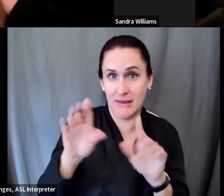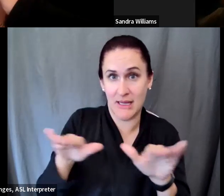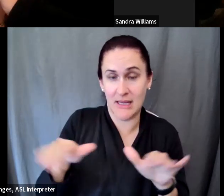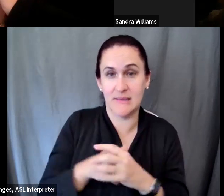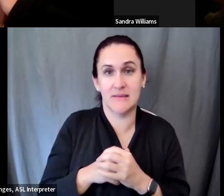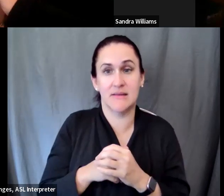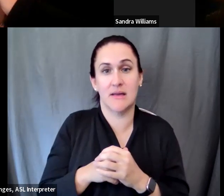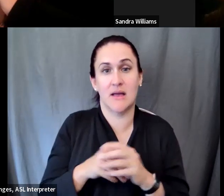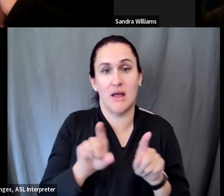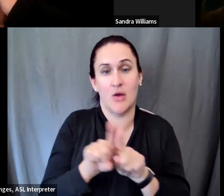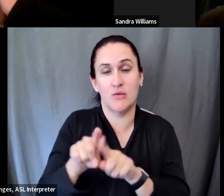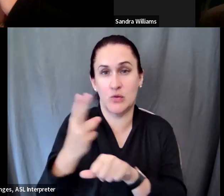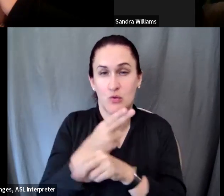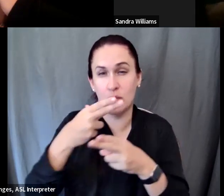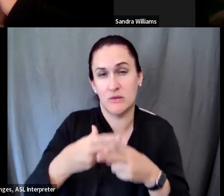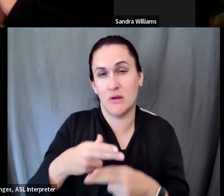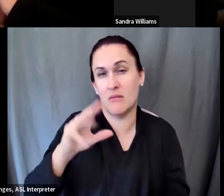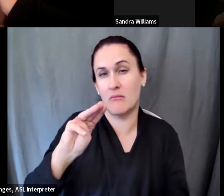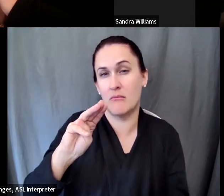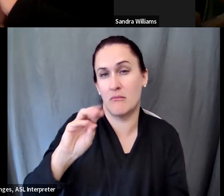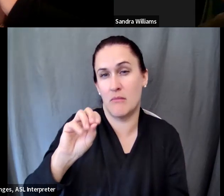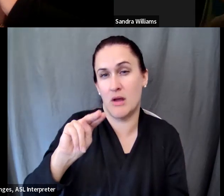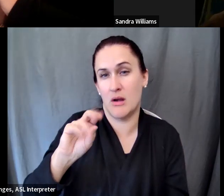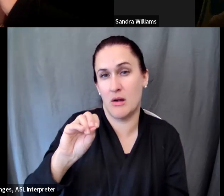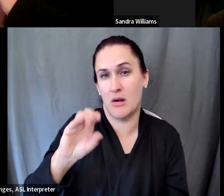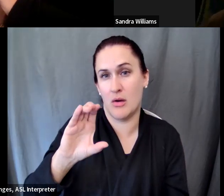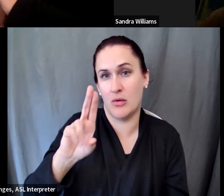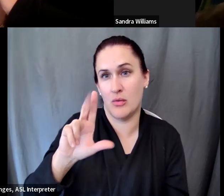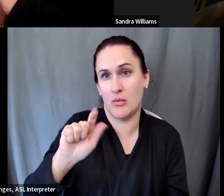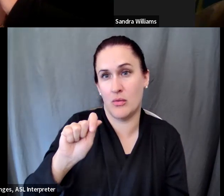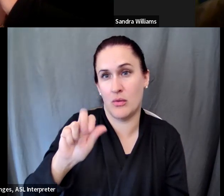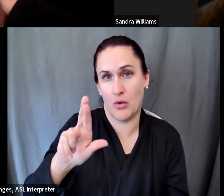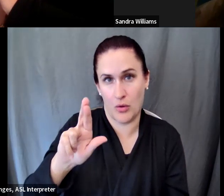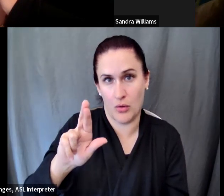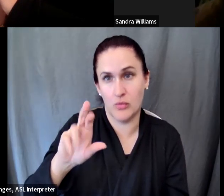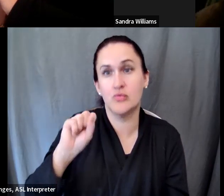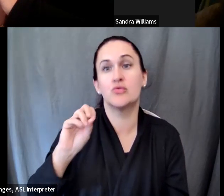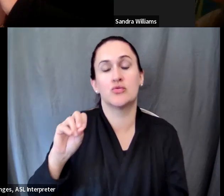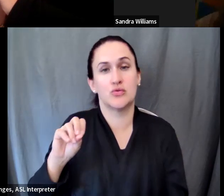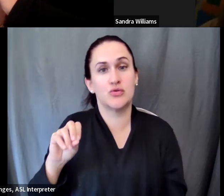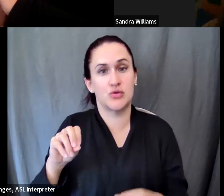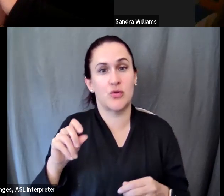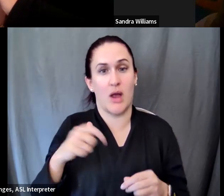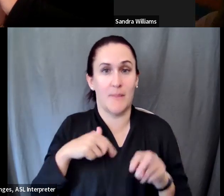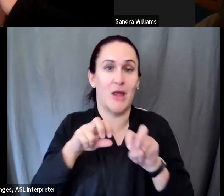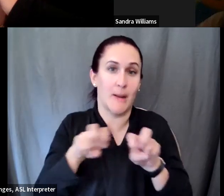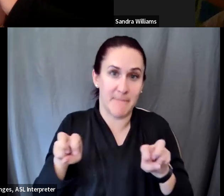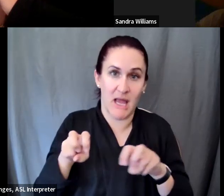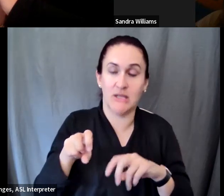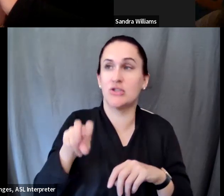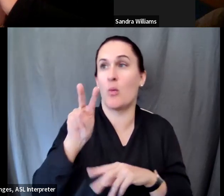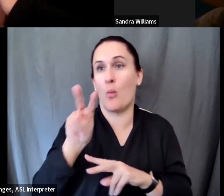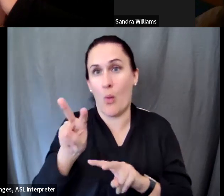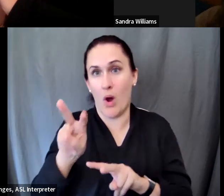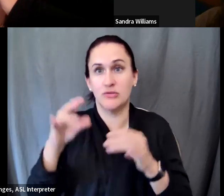I used what was called a monocular, so I could on a bench and watch them